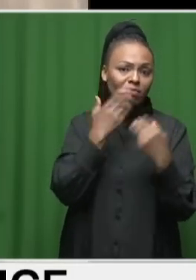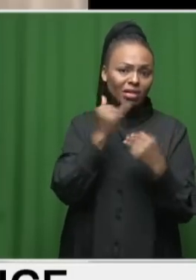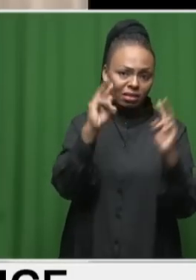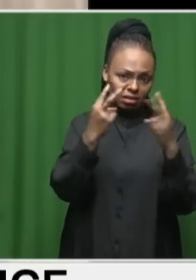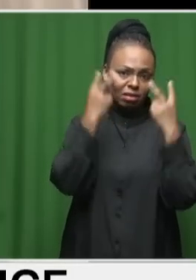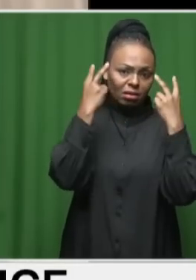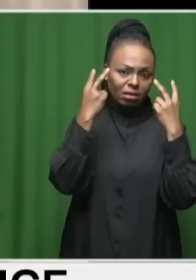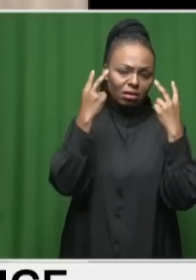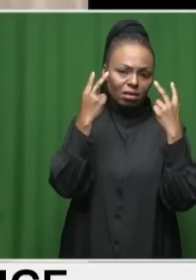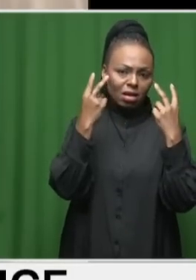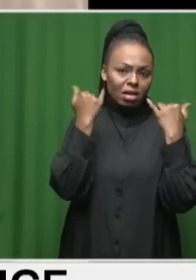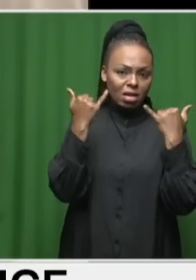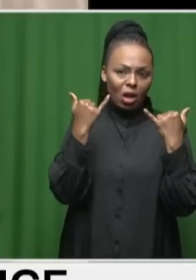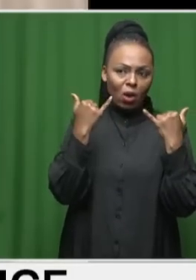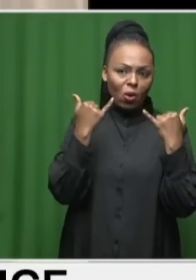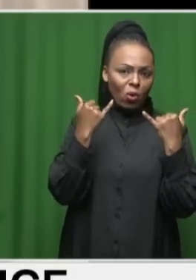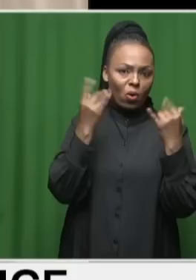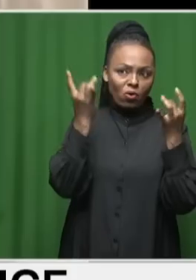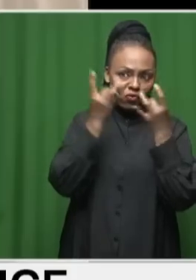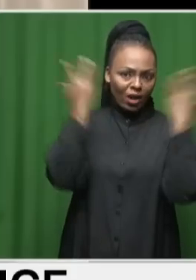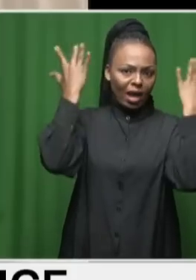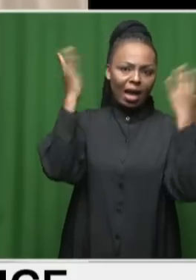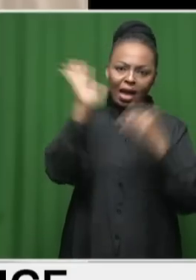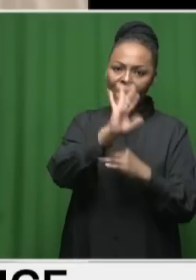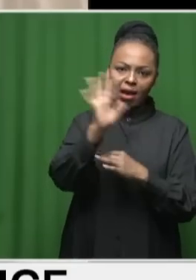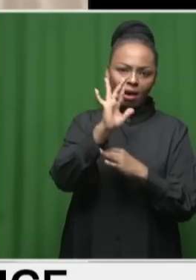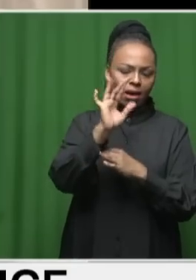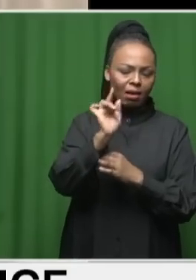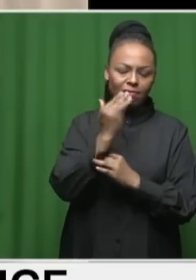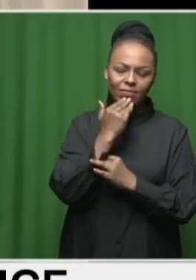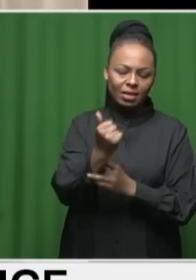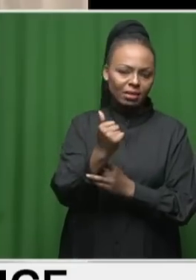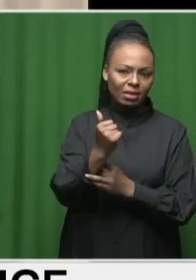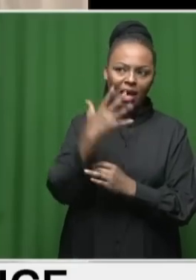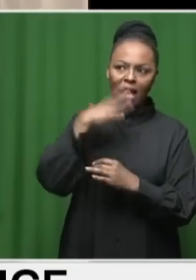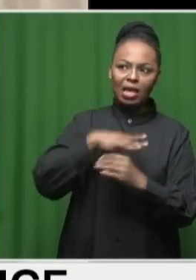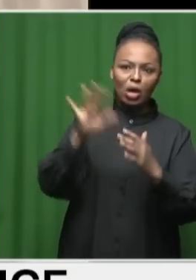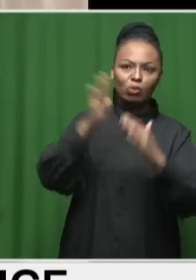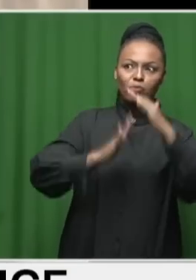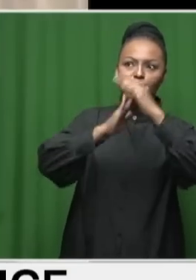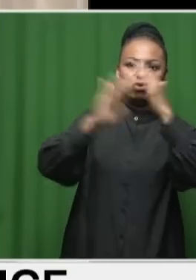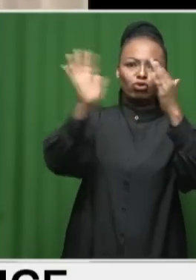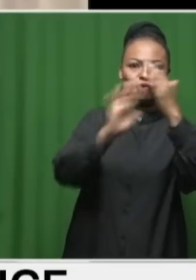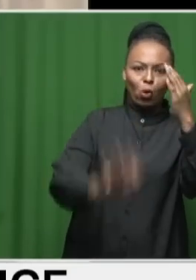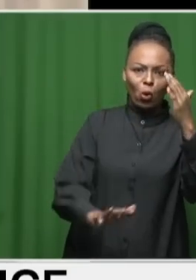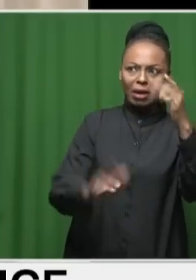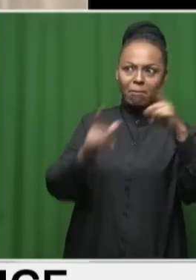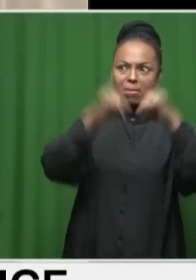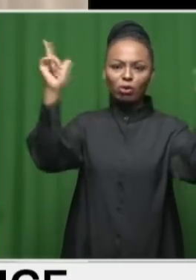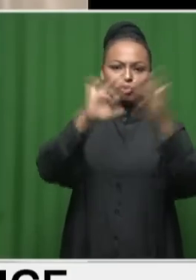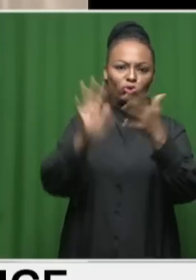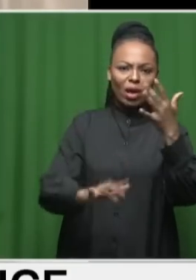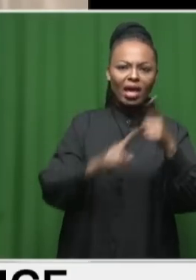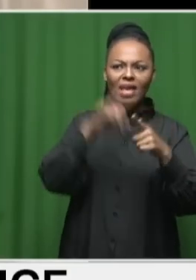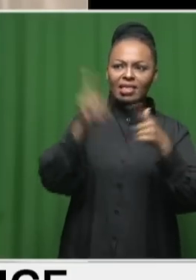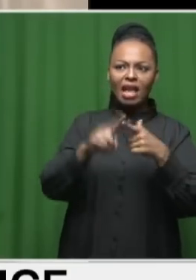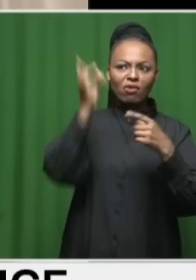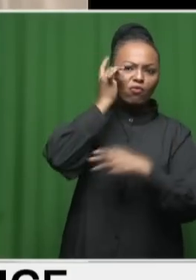we should not let this go. This cannot be just another headline, and when the headlines move away, you had